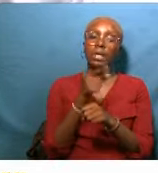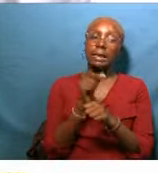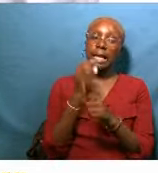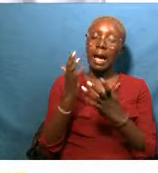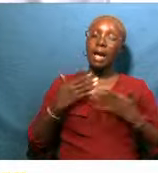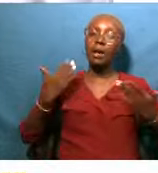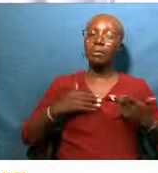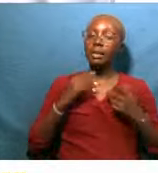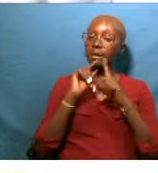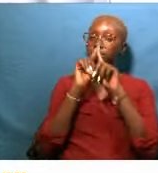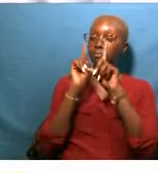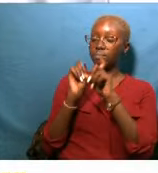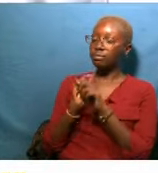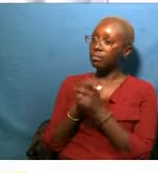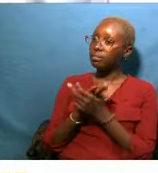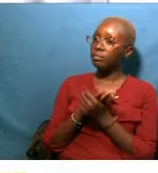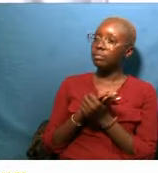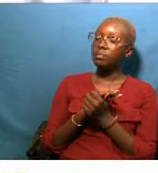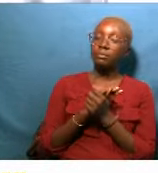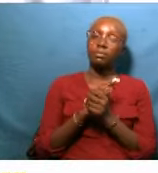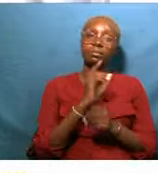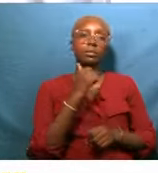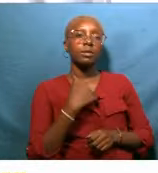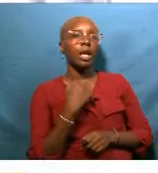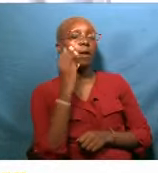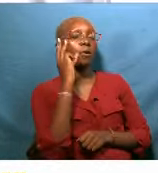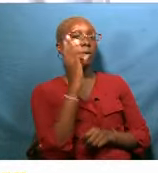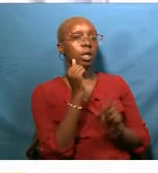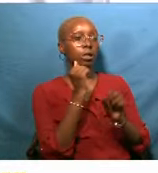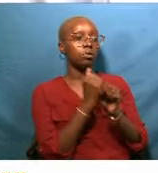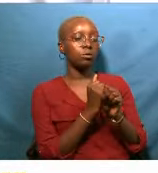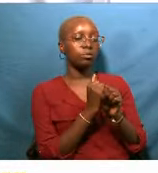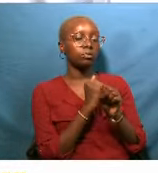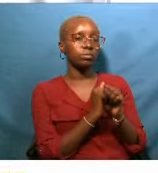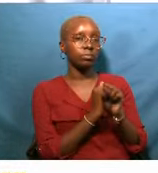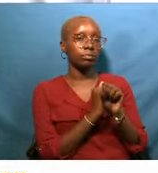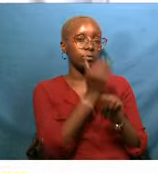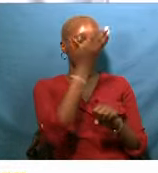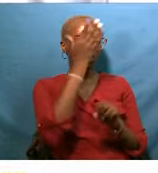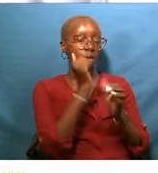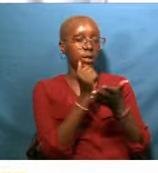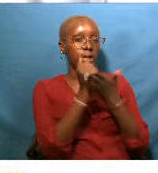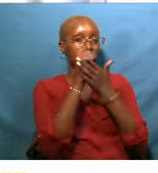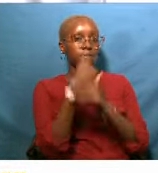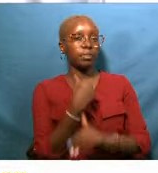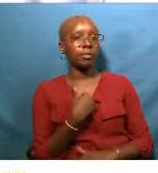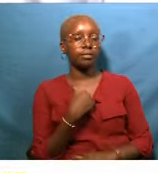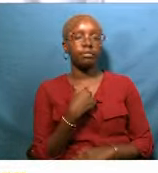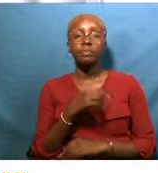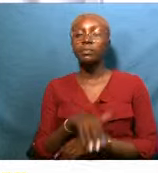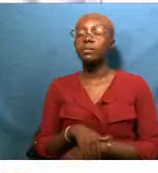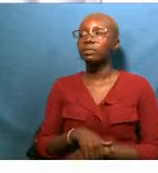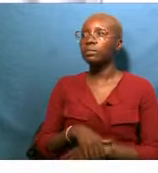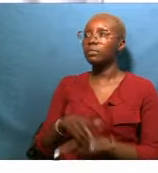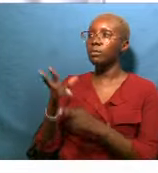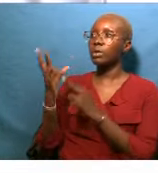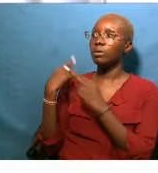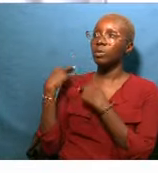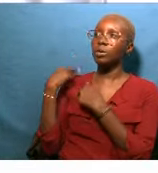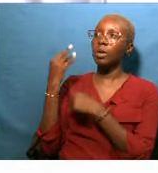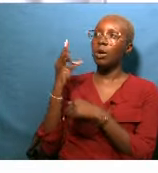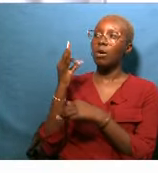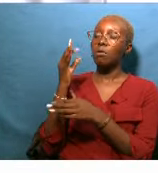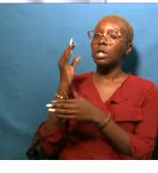willingly? I will do, God being my helper. It is the duty of the archdeacon